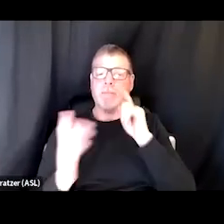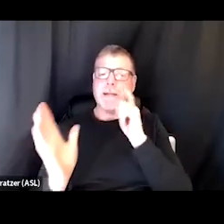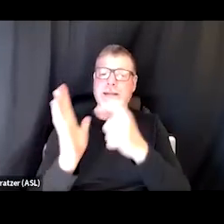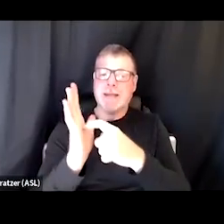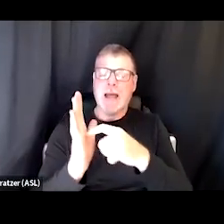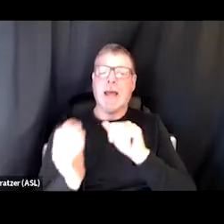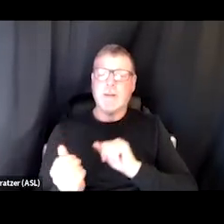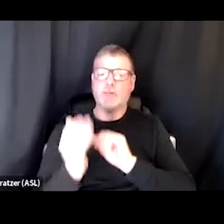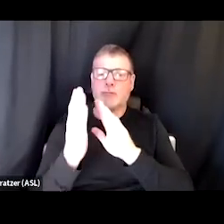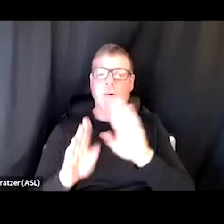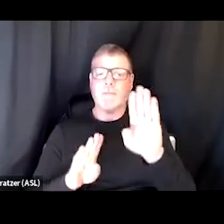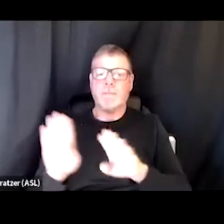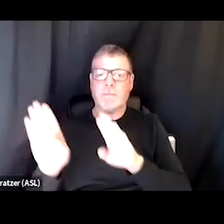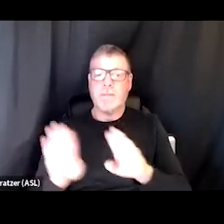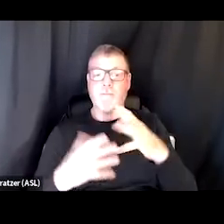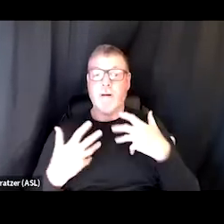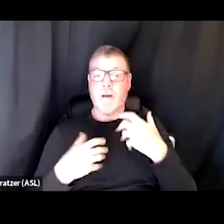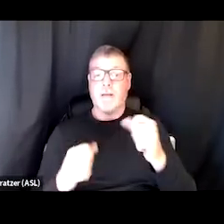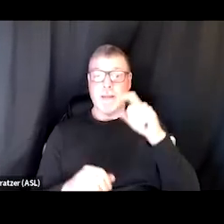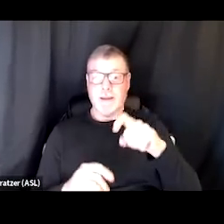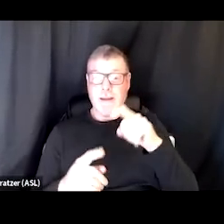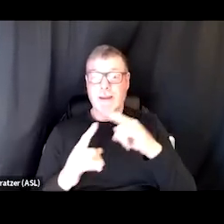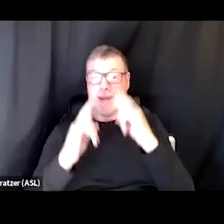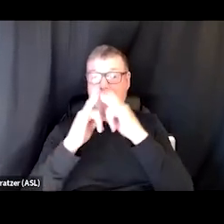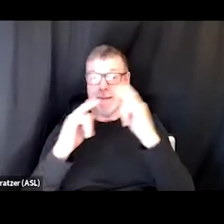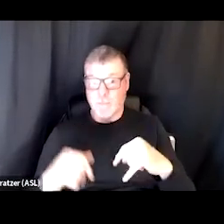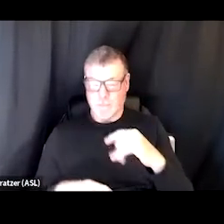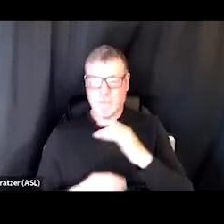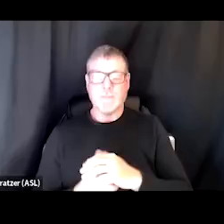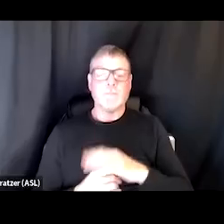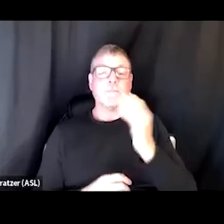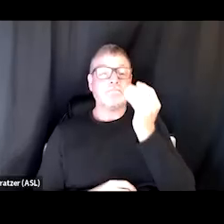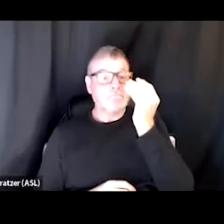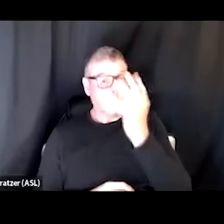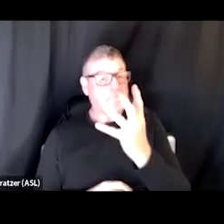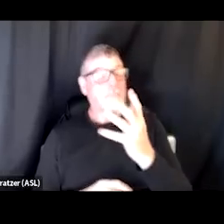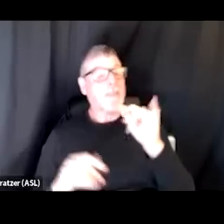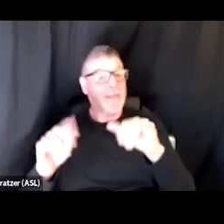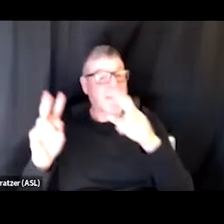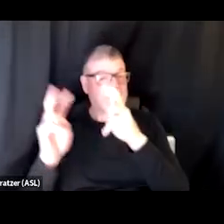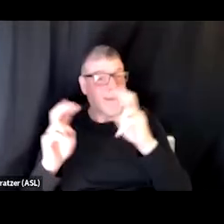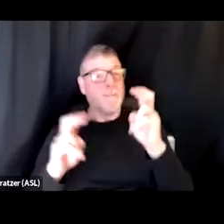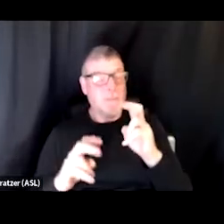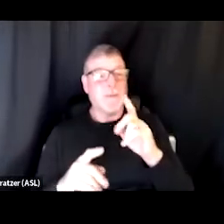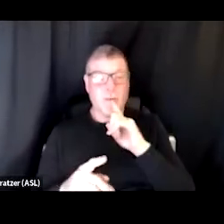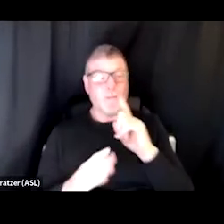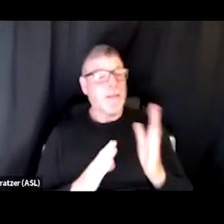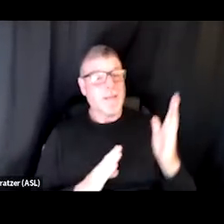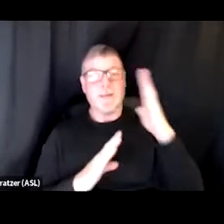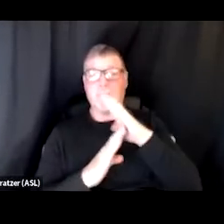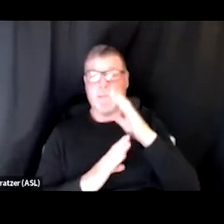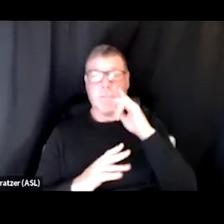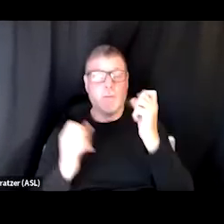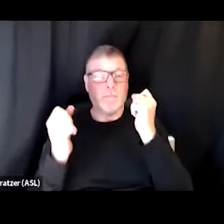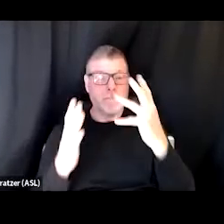and addressing behavioral health needs in encampments. We recognize that this topic is really at the top of a lot